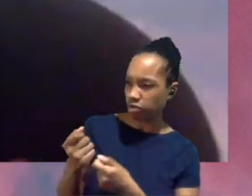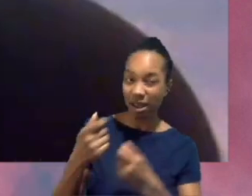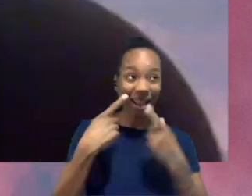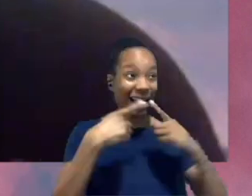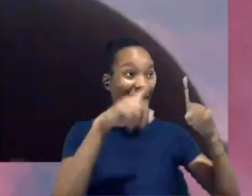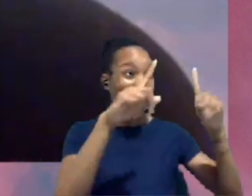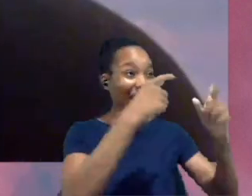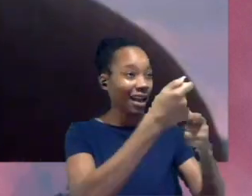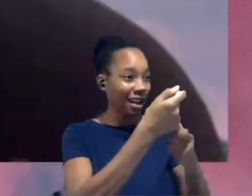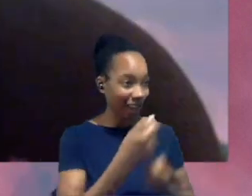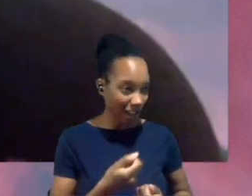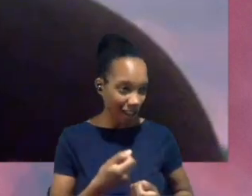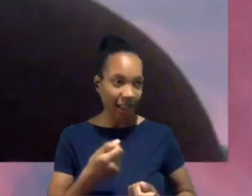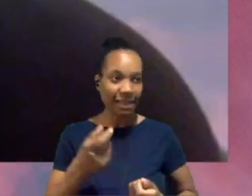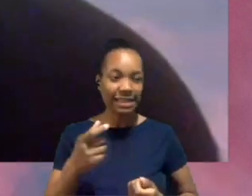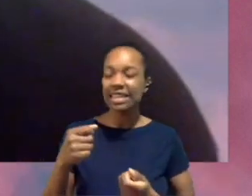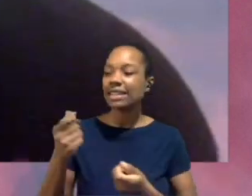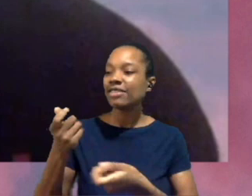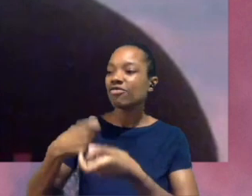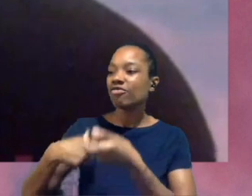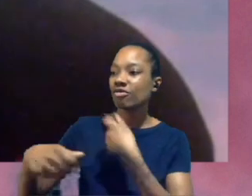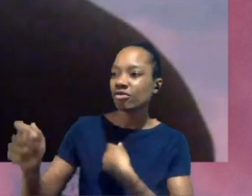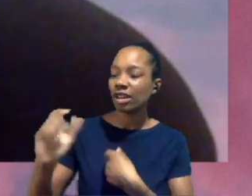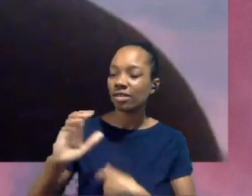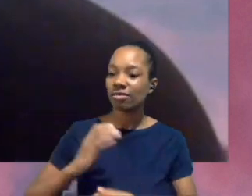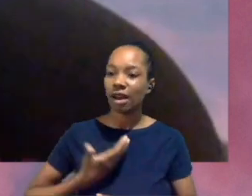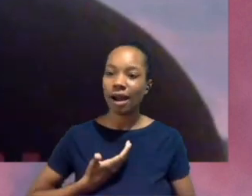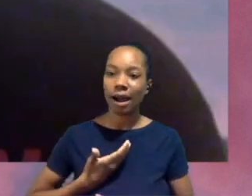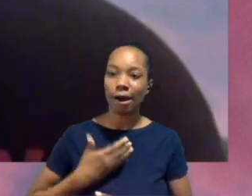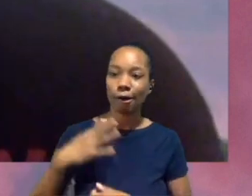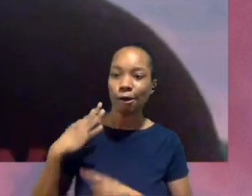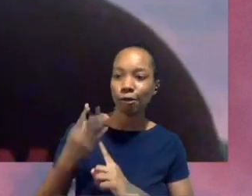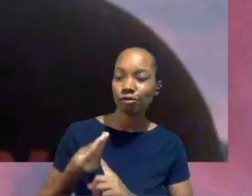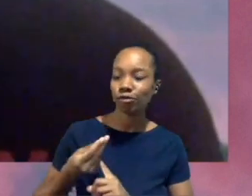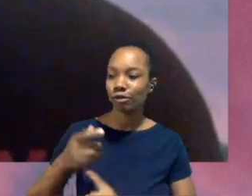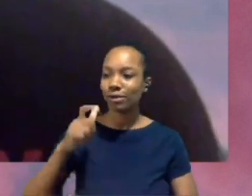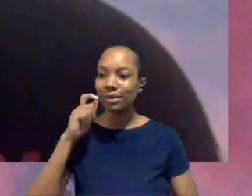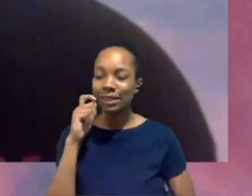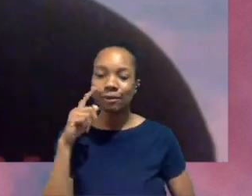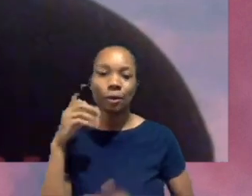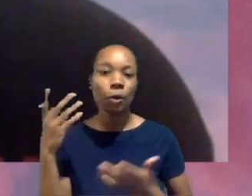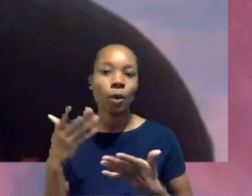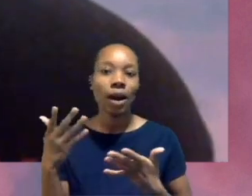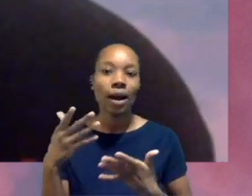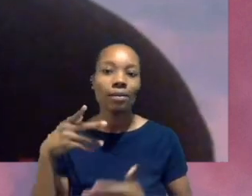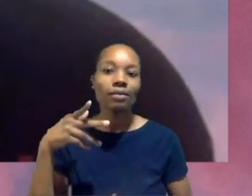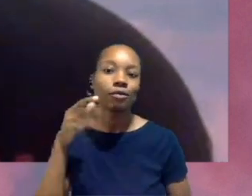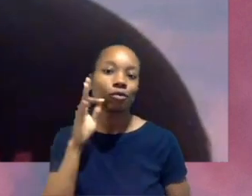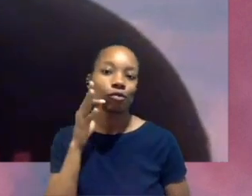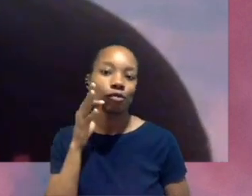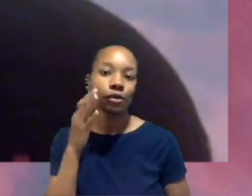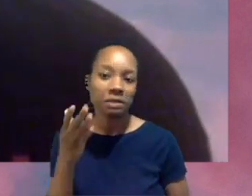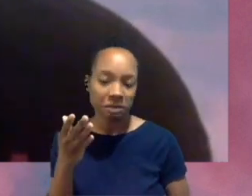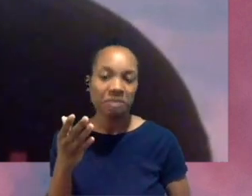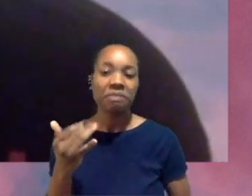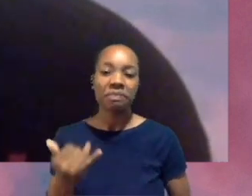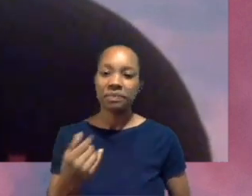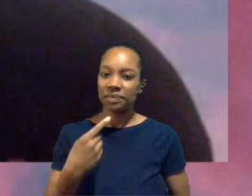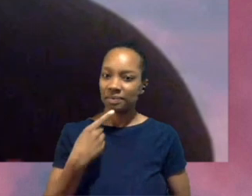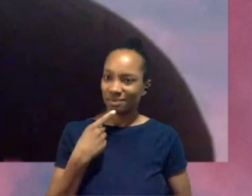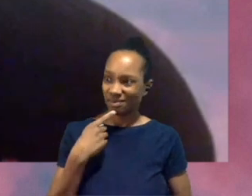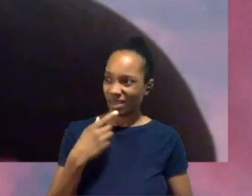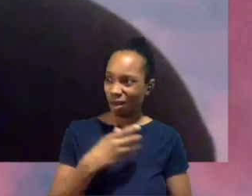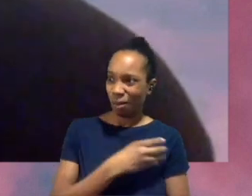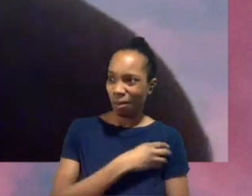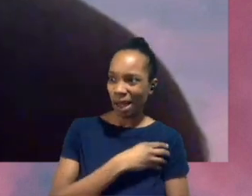troves of papaya soap in exchange for our melanin. They stripped us, our shamans, of their power, and engraved in us, it is